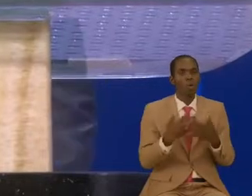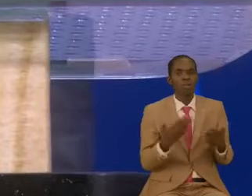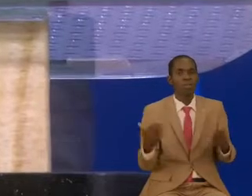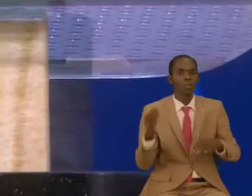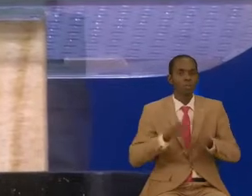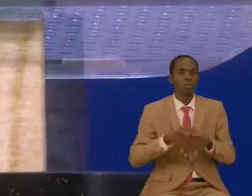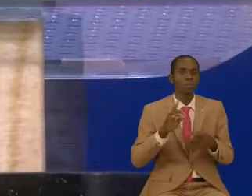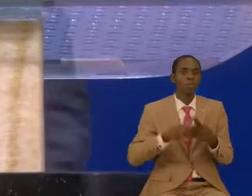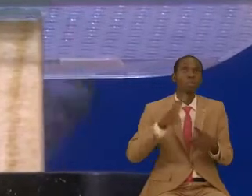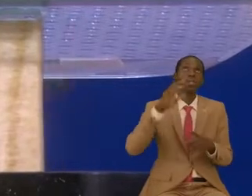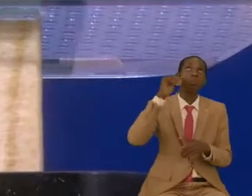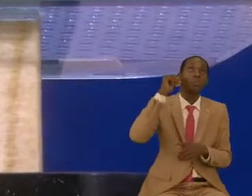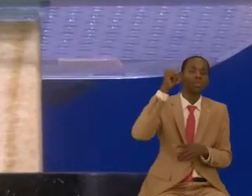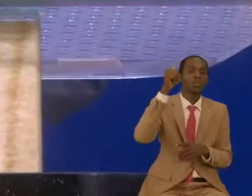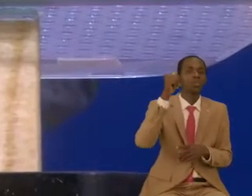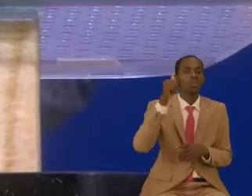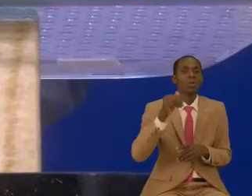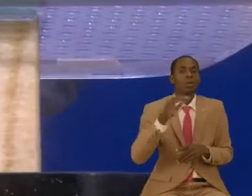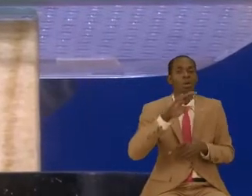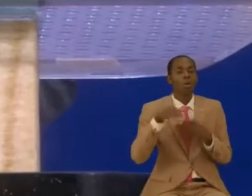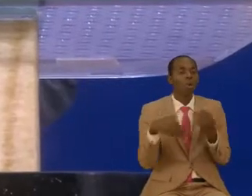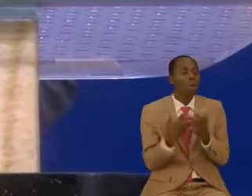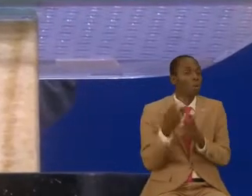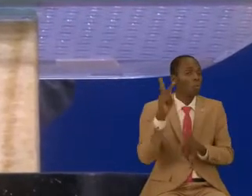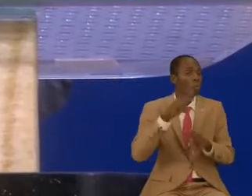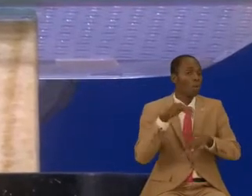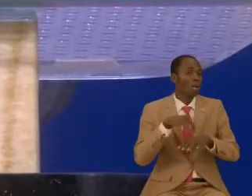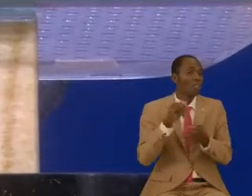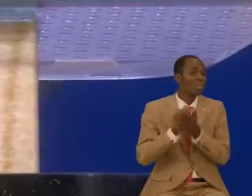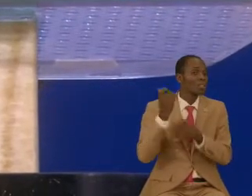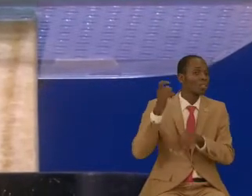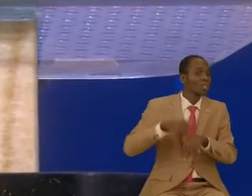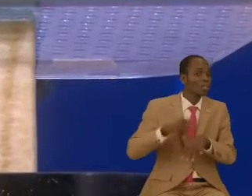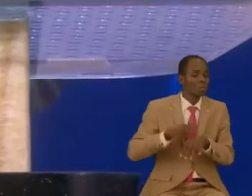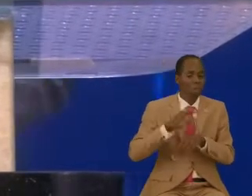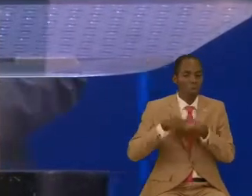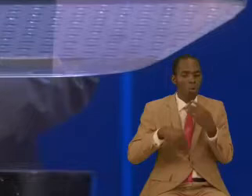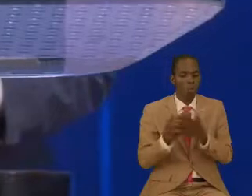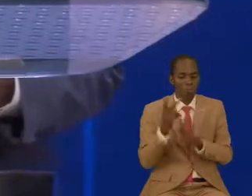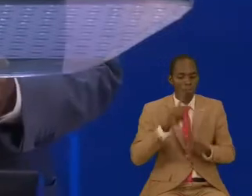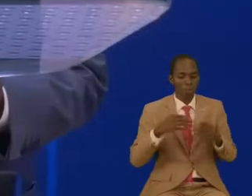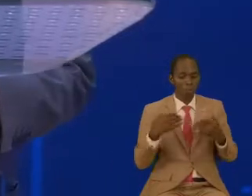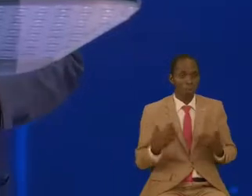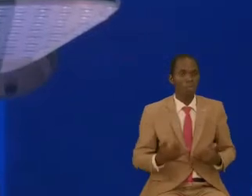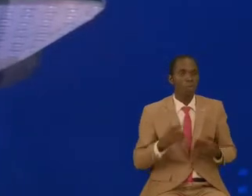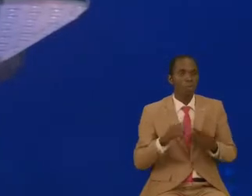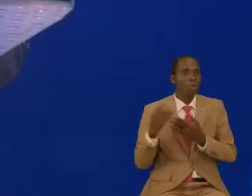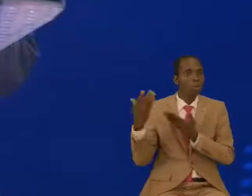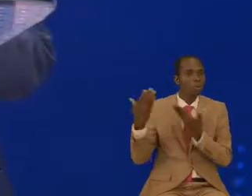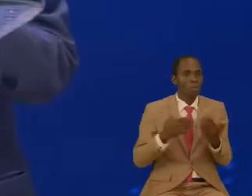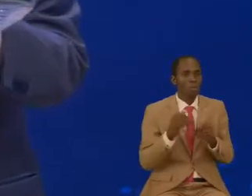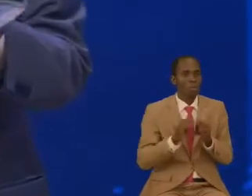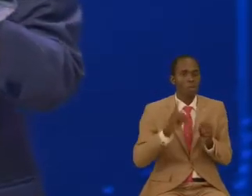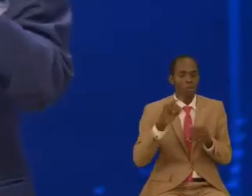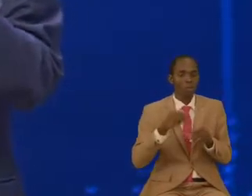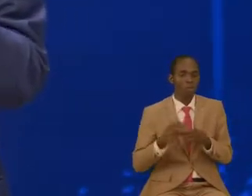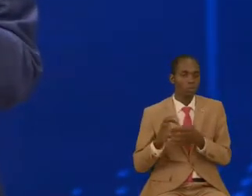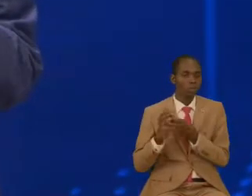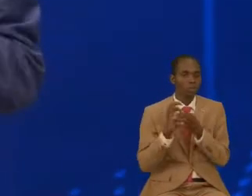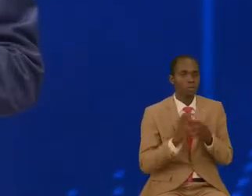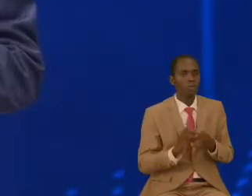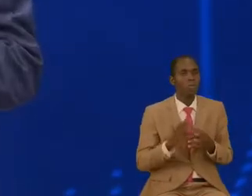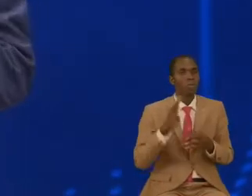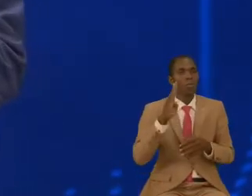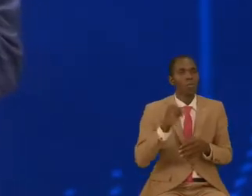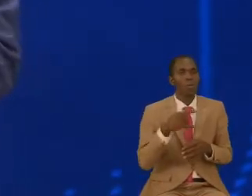all people at that time, all people at this time, to reconcile everyone to himself. By him I